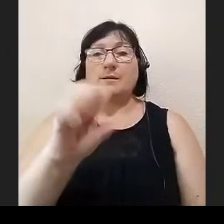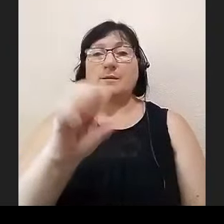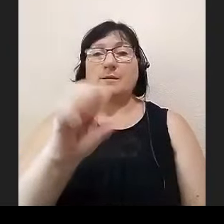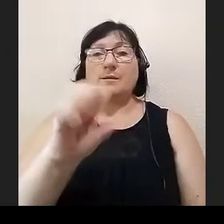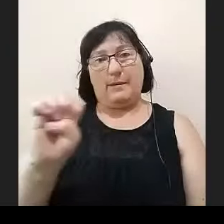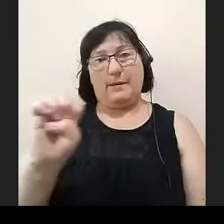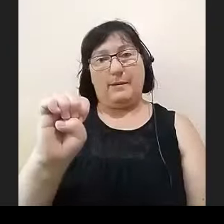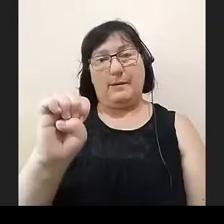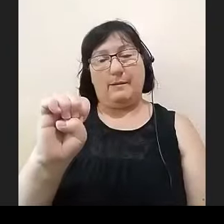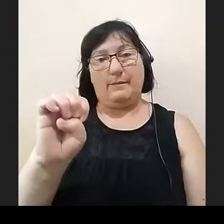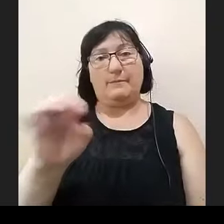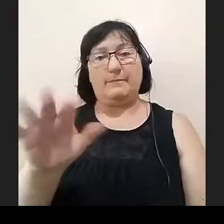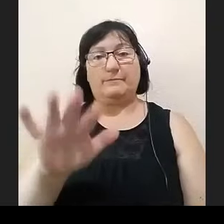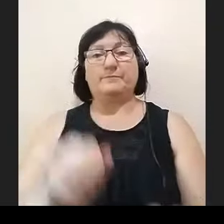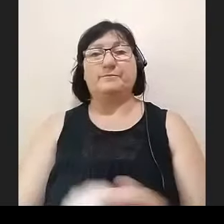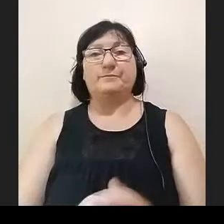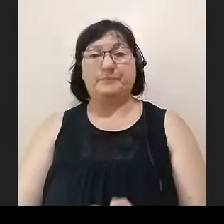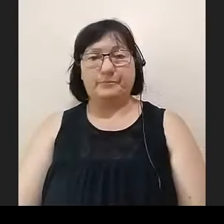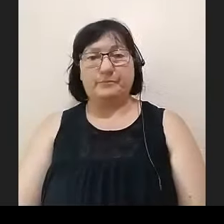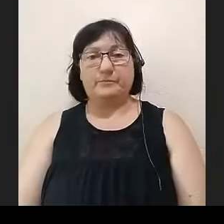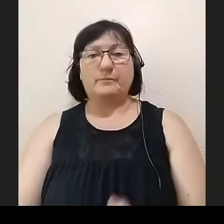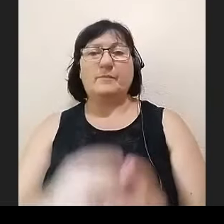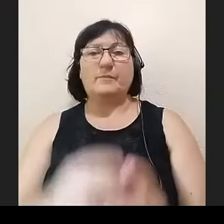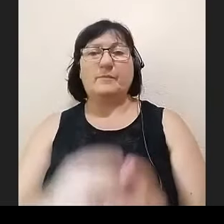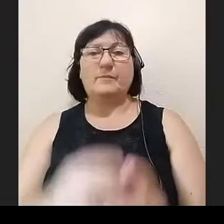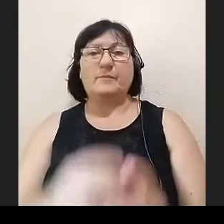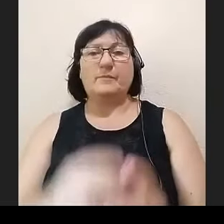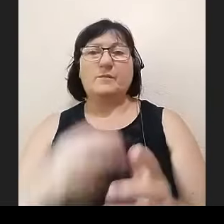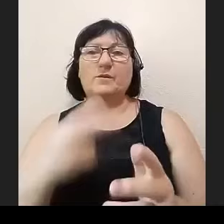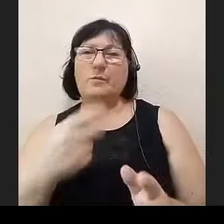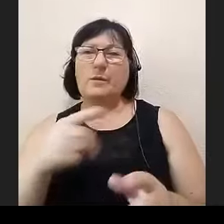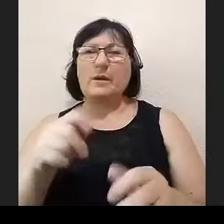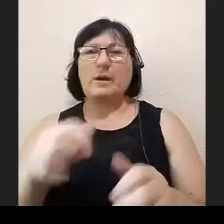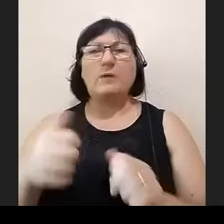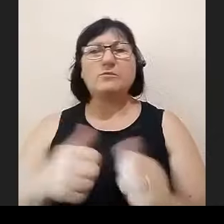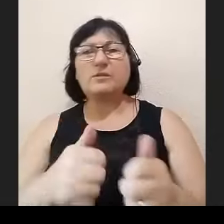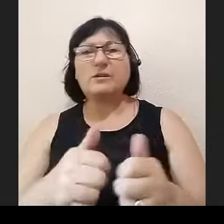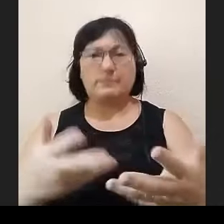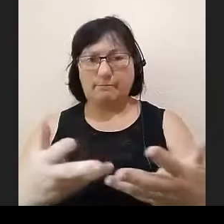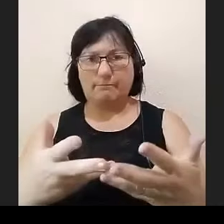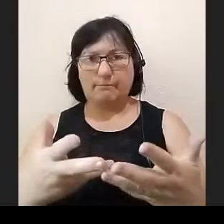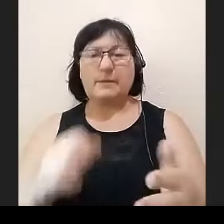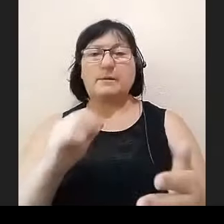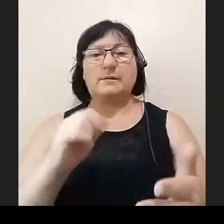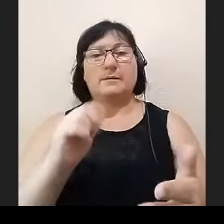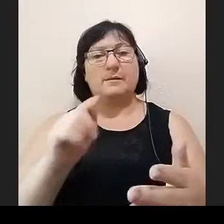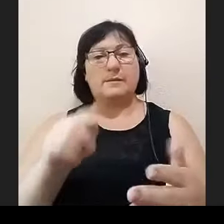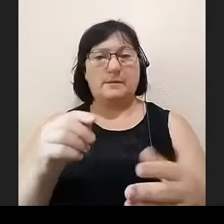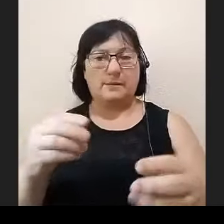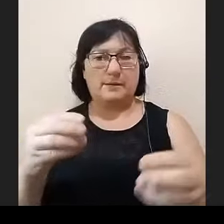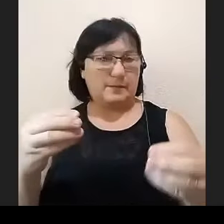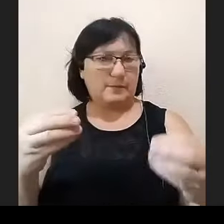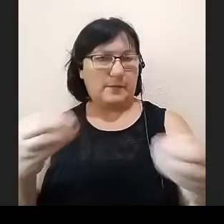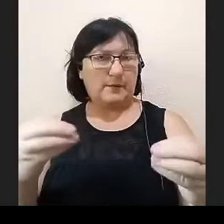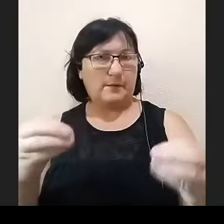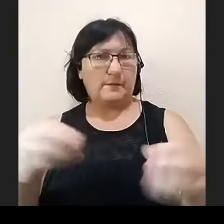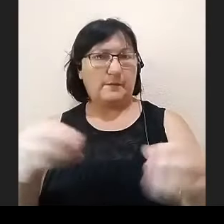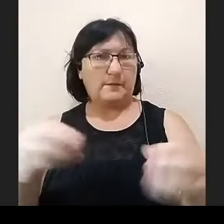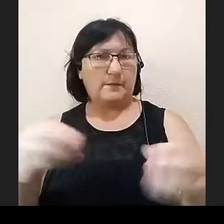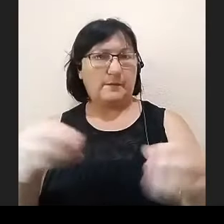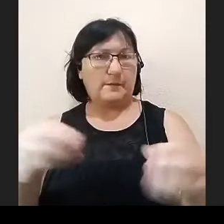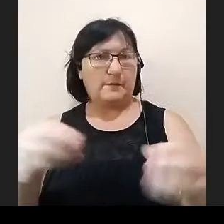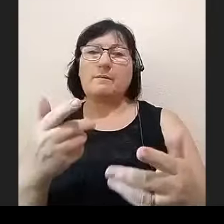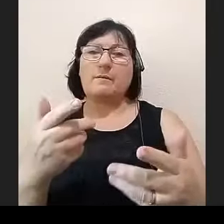are reminded that border management requires a fine balance of trade facilitation, collection of the correct